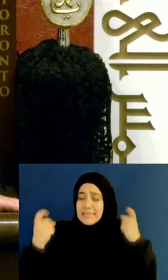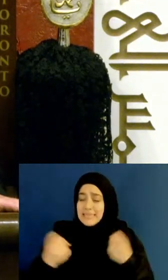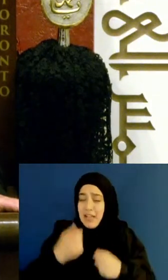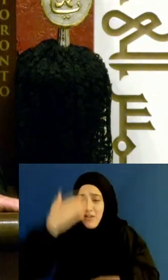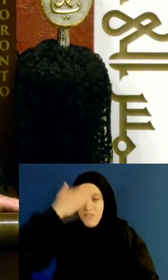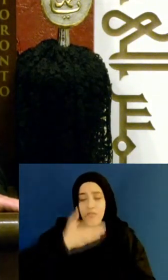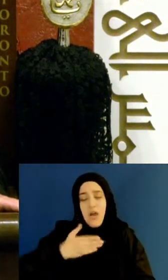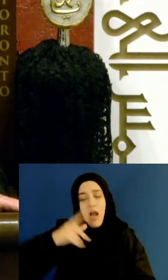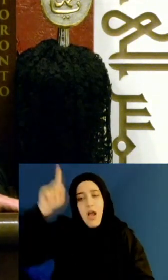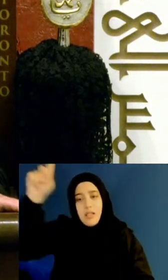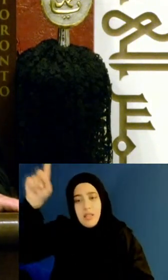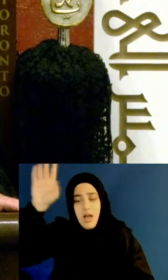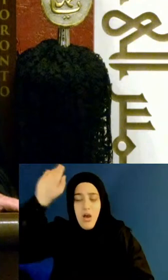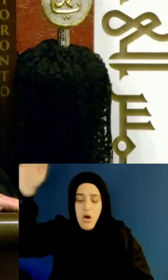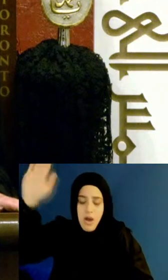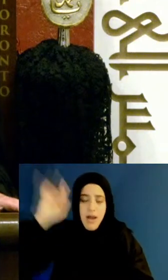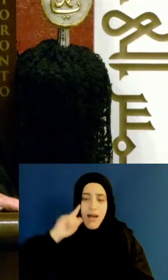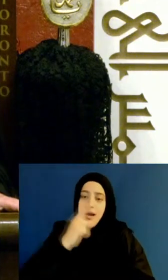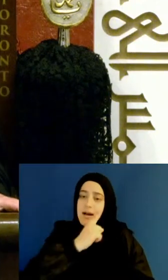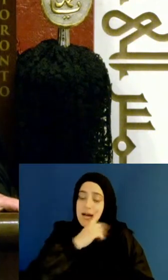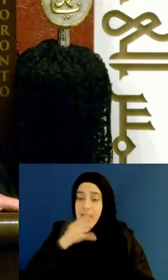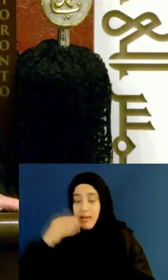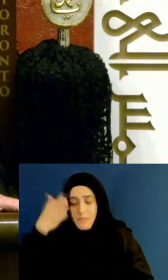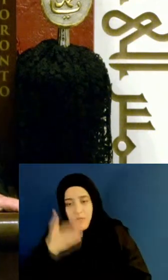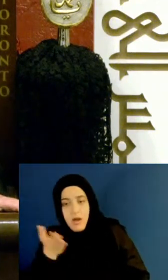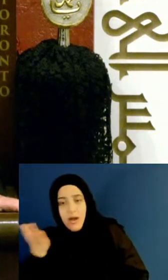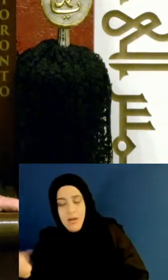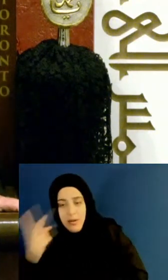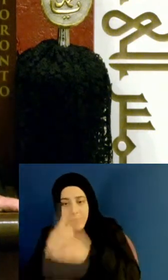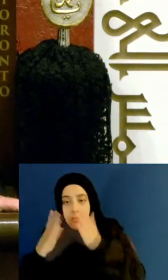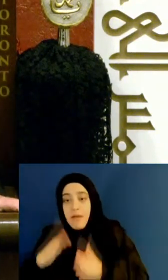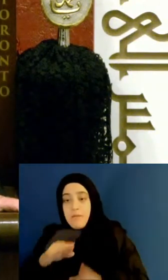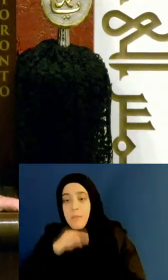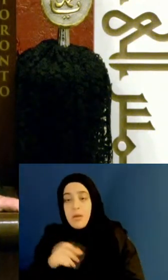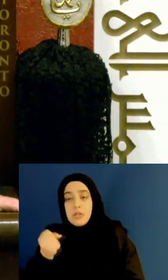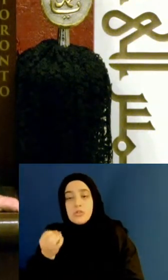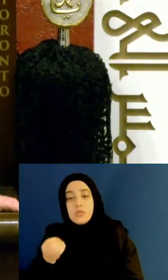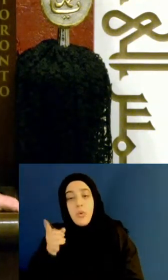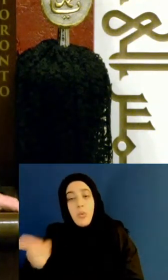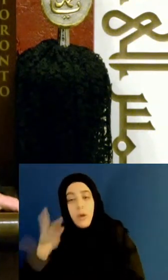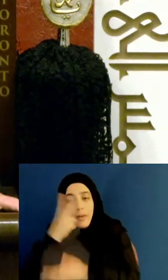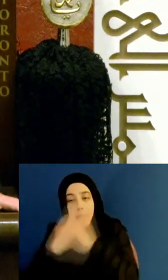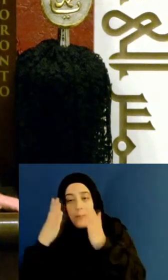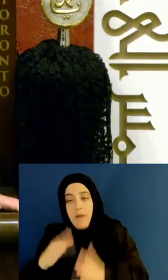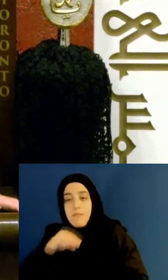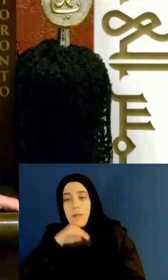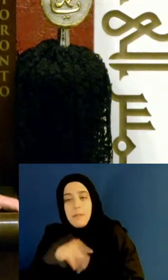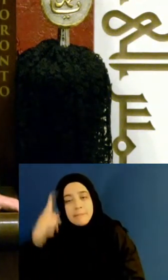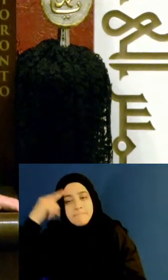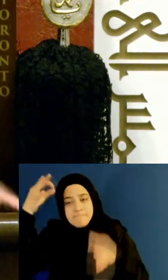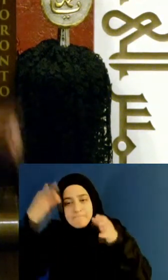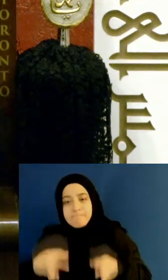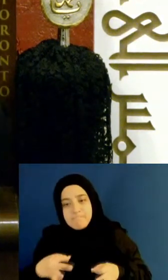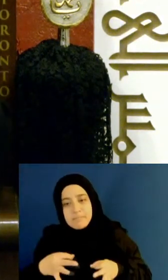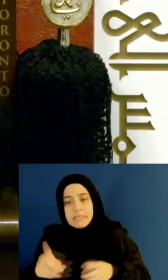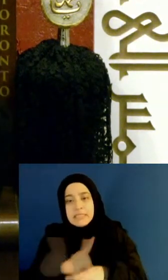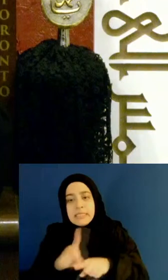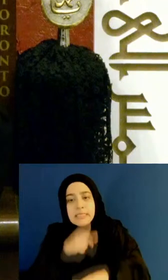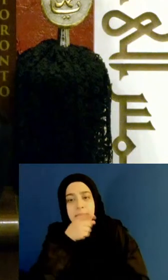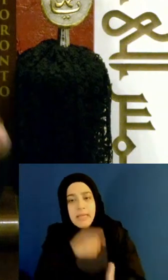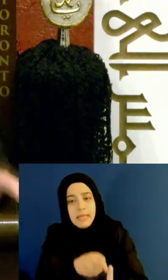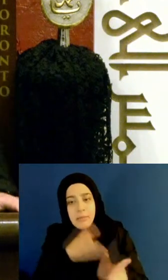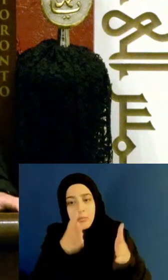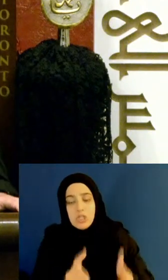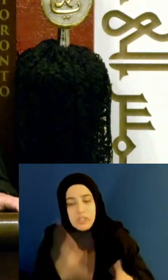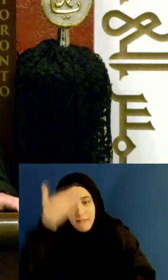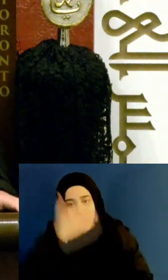Prophet, Rasulullah decided to reprimand and to discipline him in public in front of everyone. This is how grave